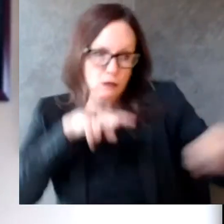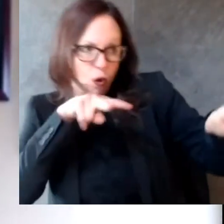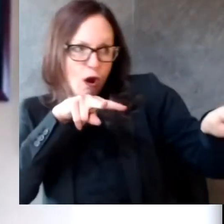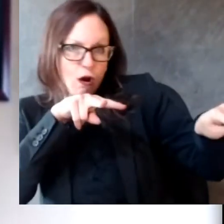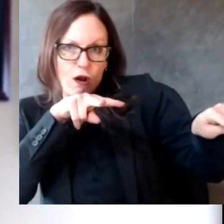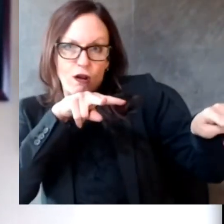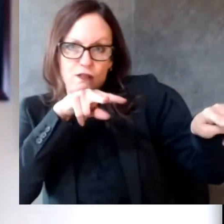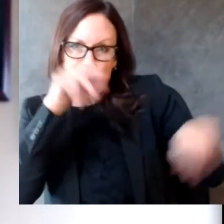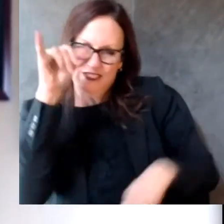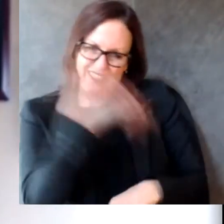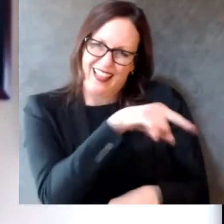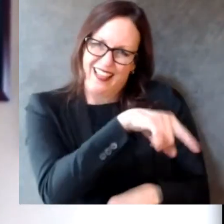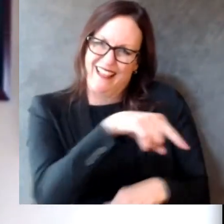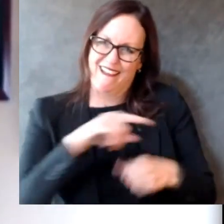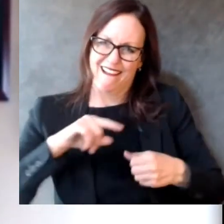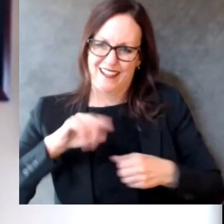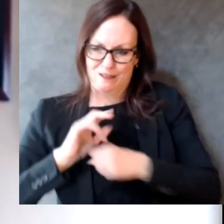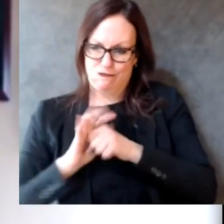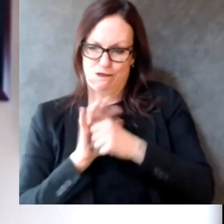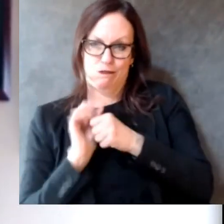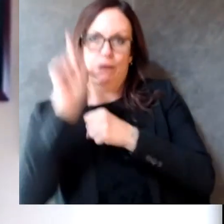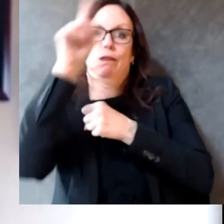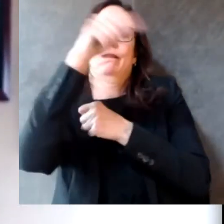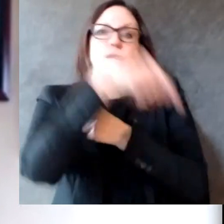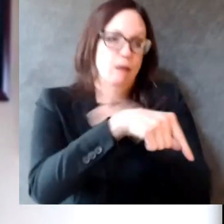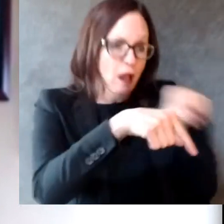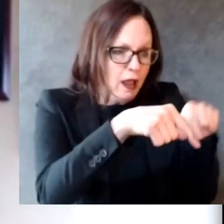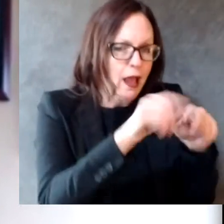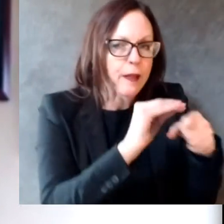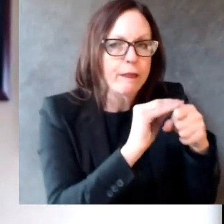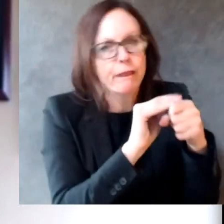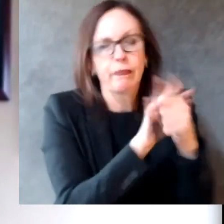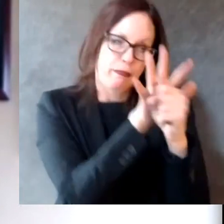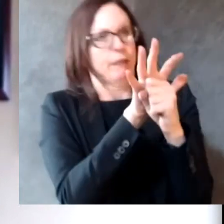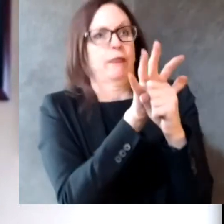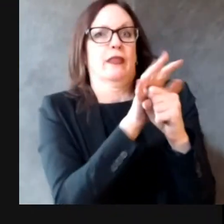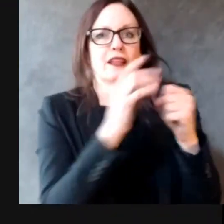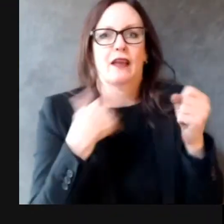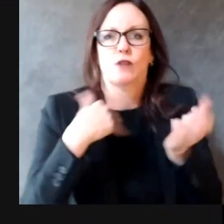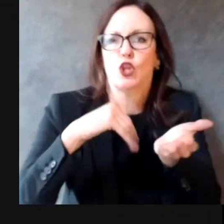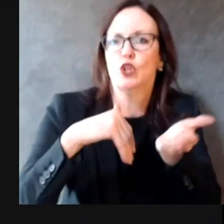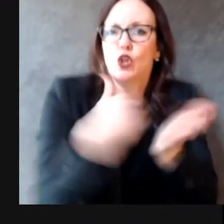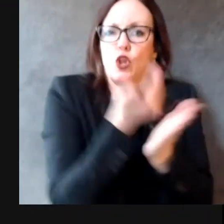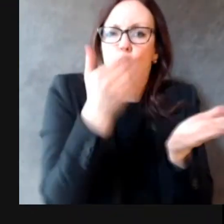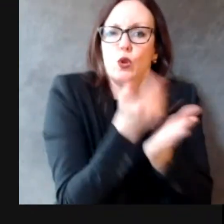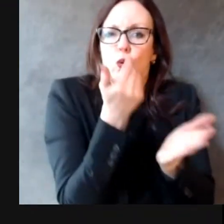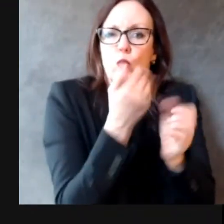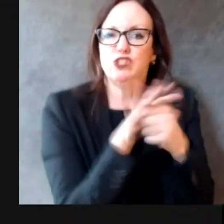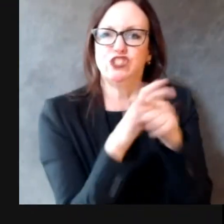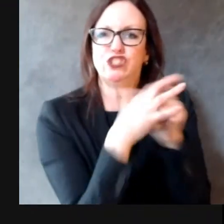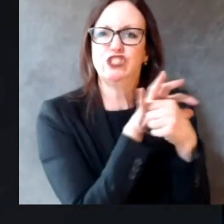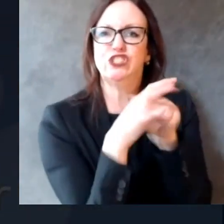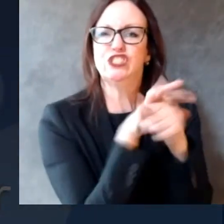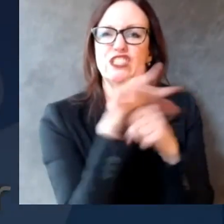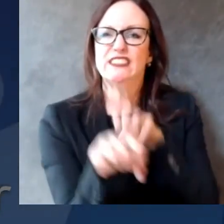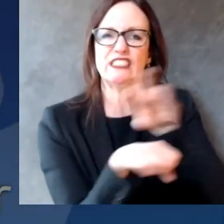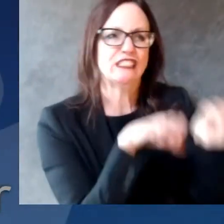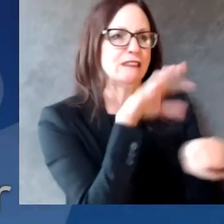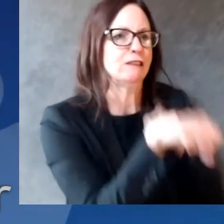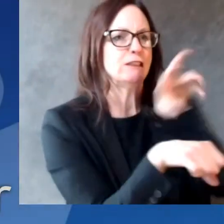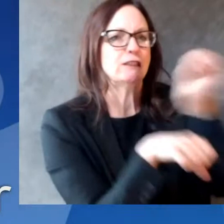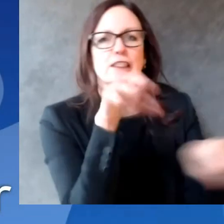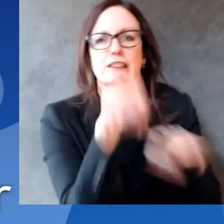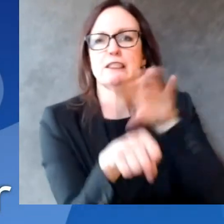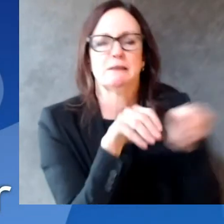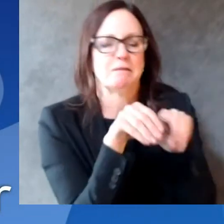in all age groups. All right, Thank you so much for that. And we are over